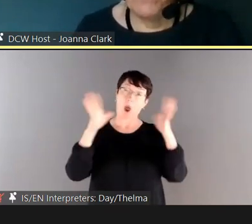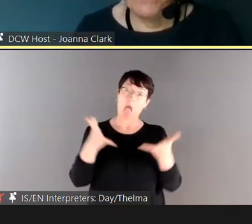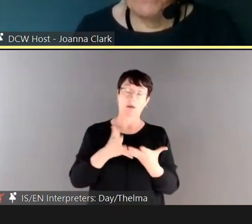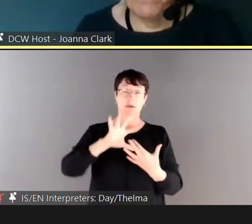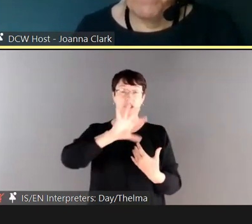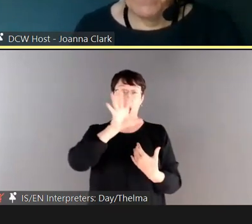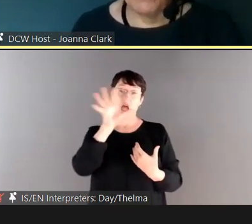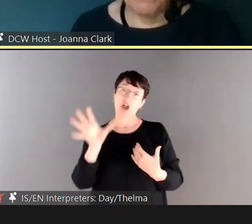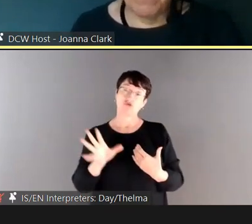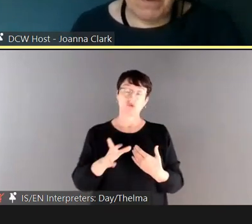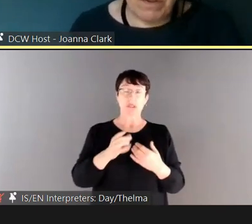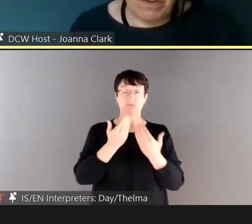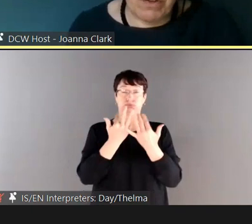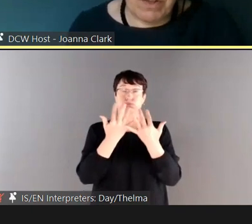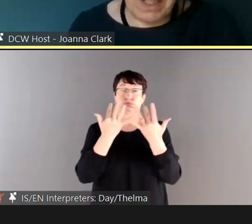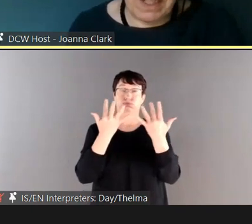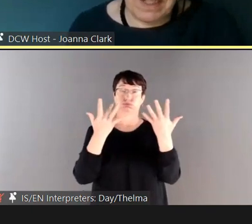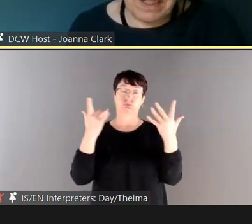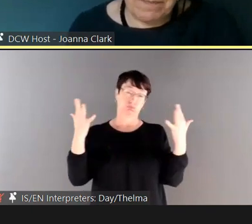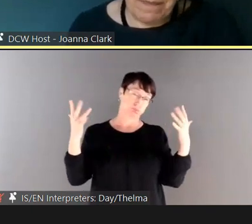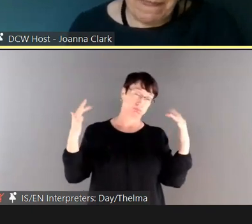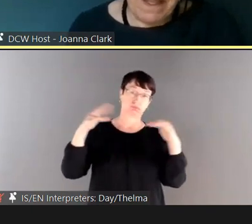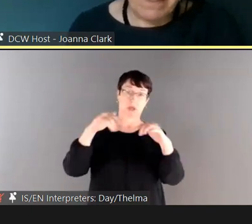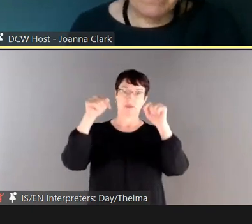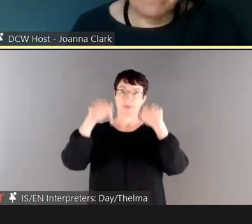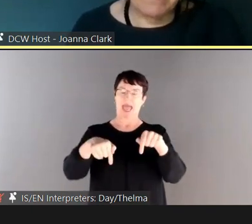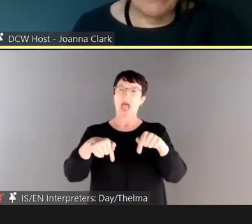thank you all very much for joining